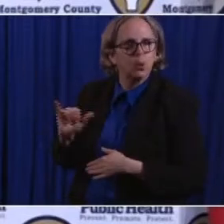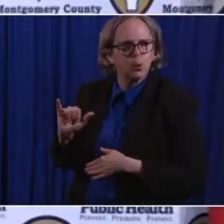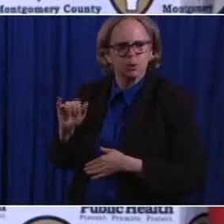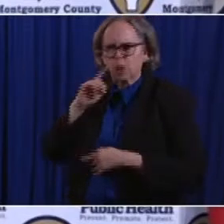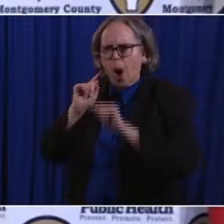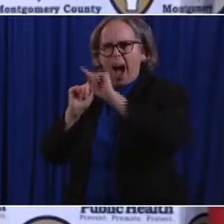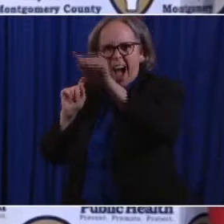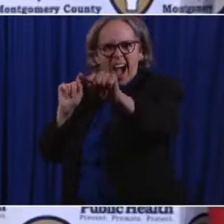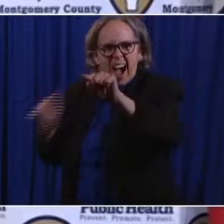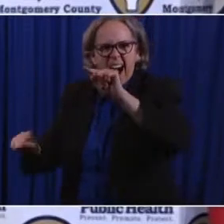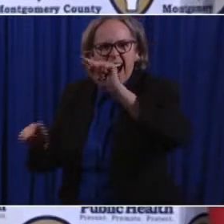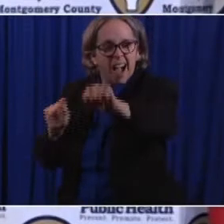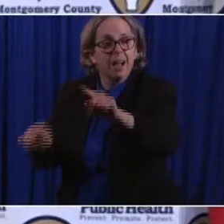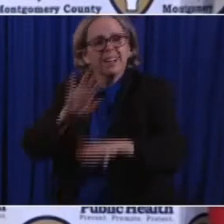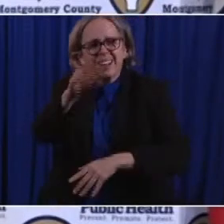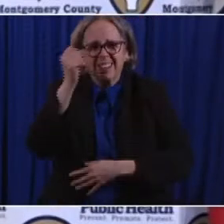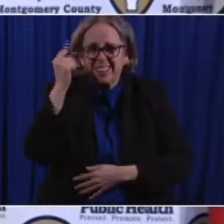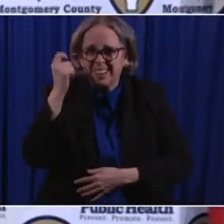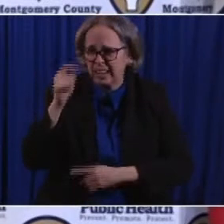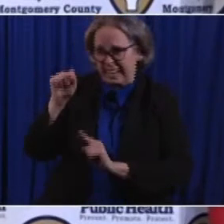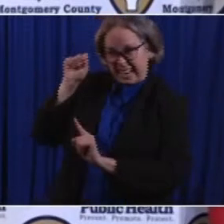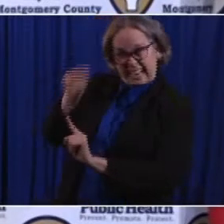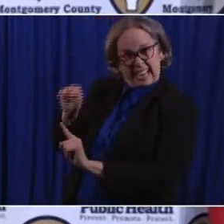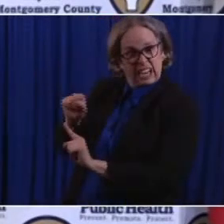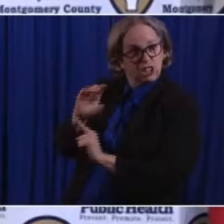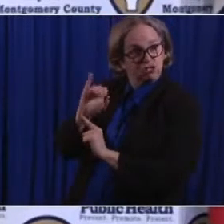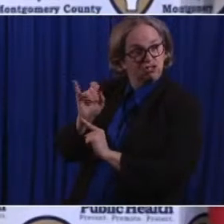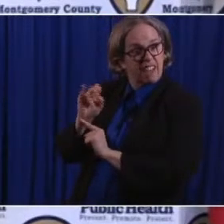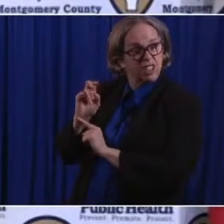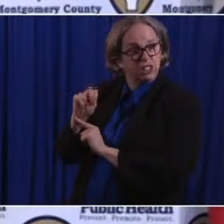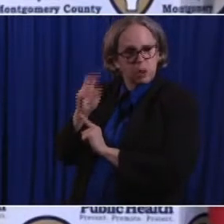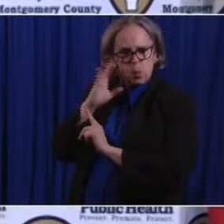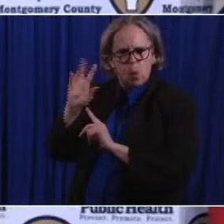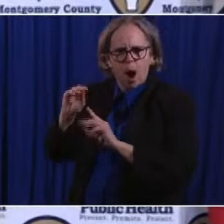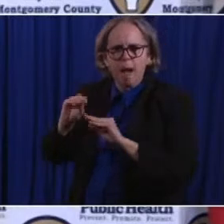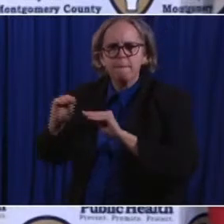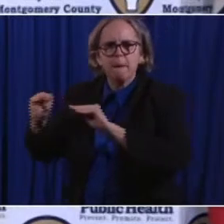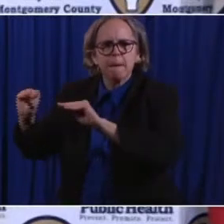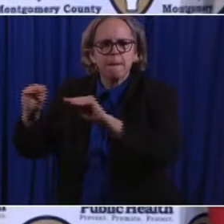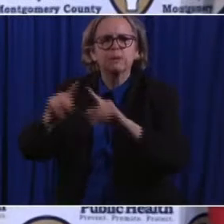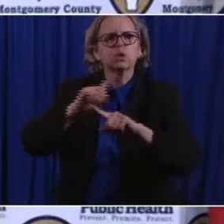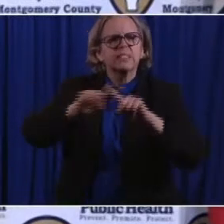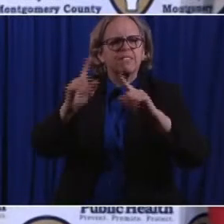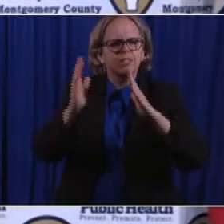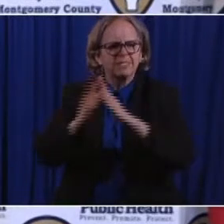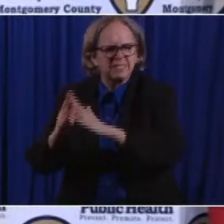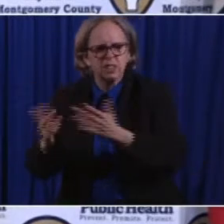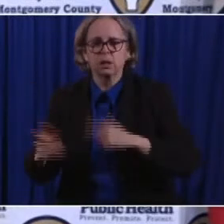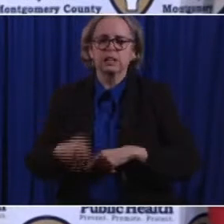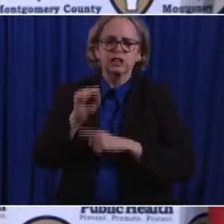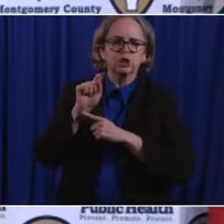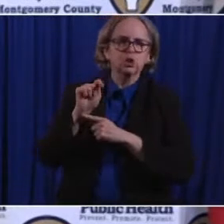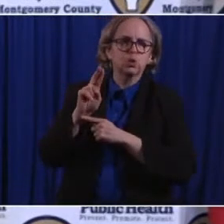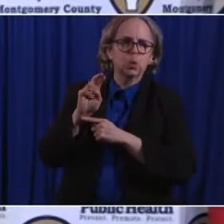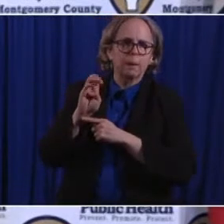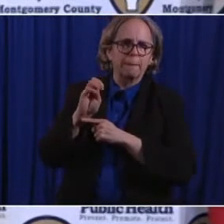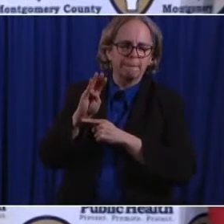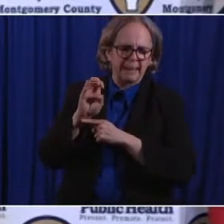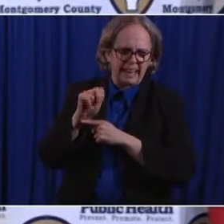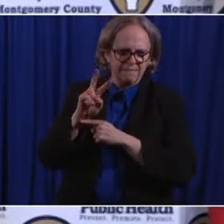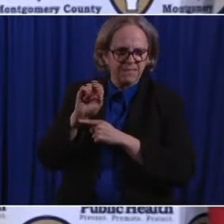site to site, Steubenville, Toronto, Rayland, as well as Richfield. Again, watch the local